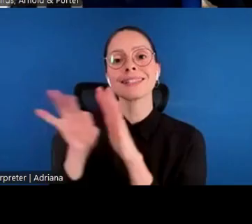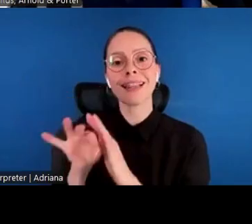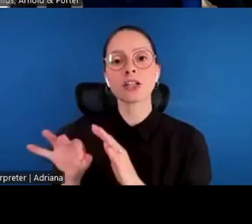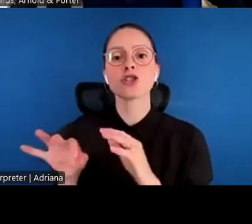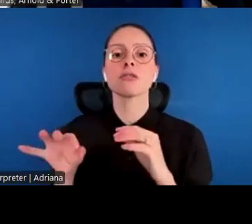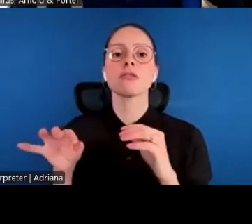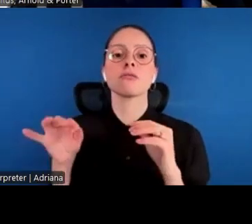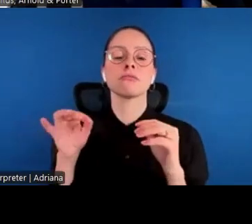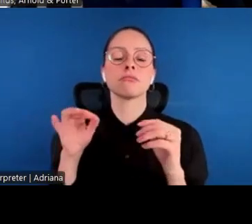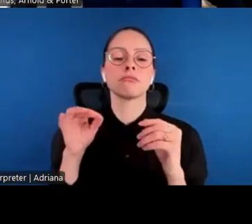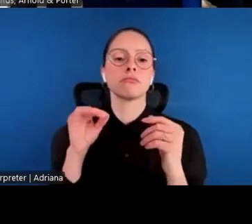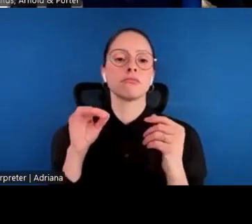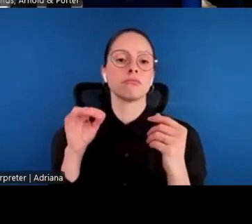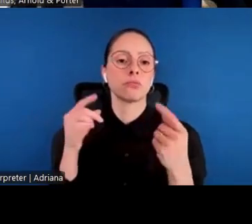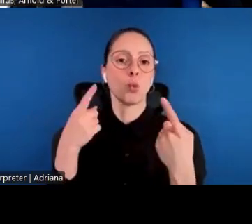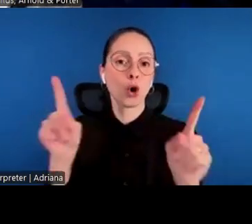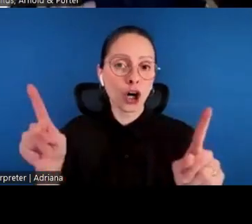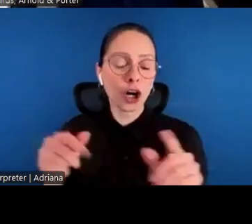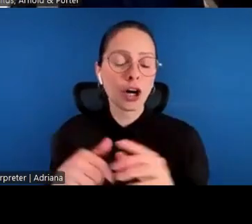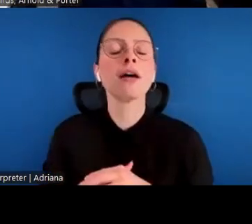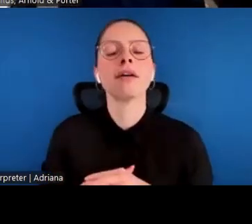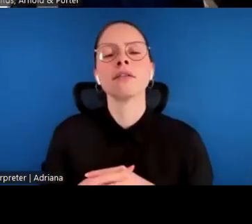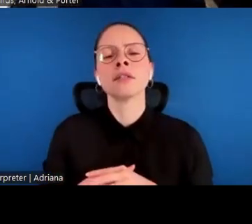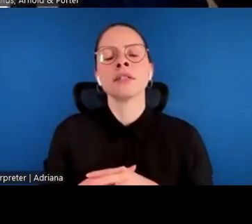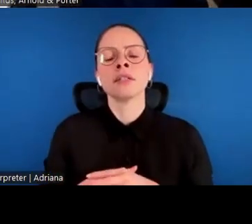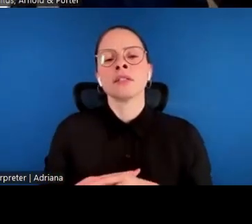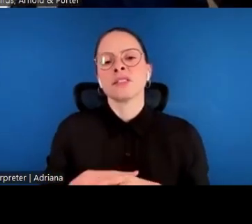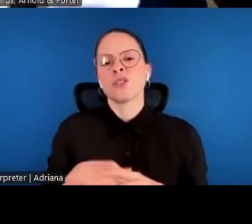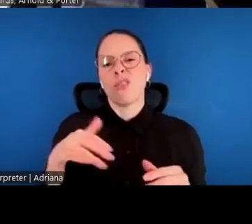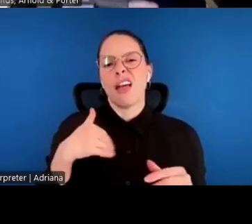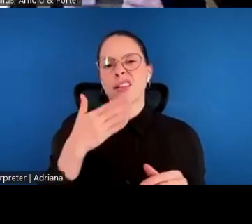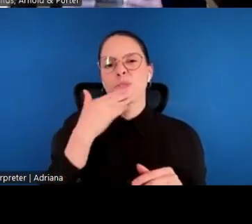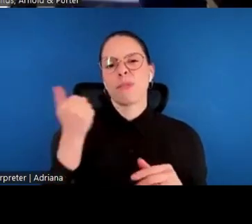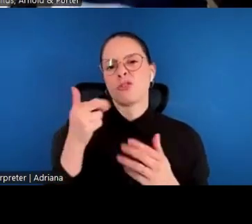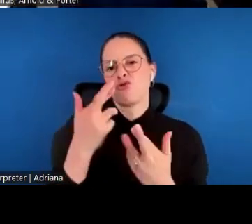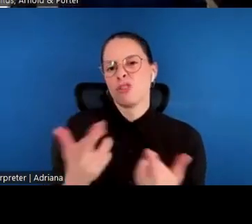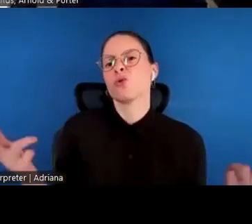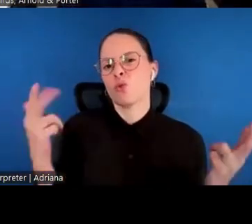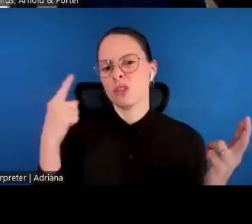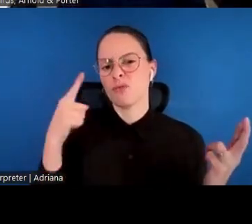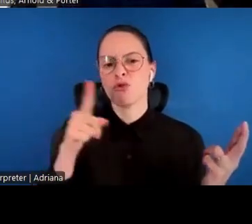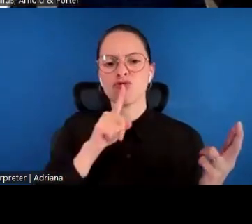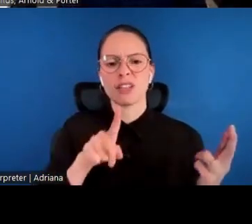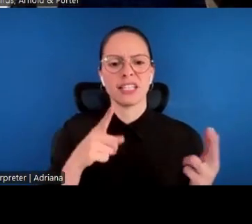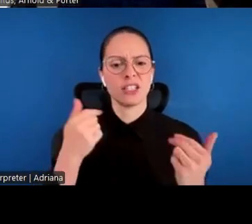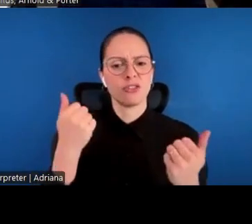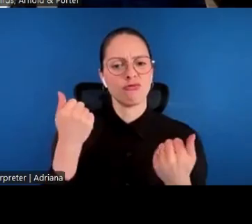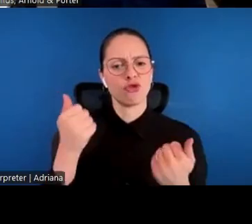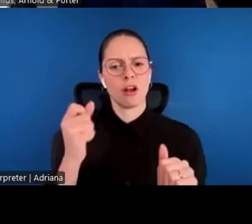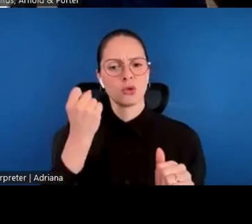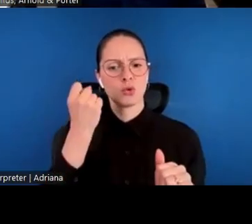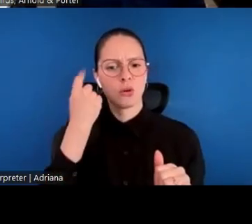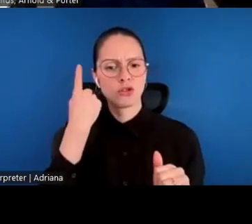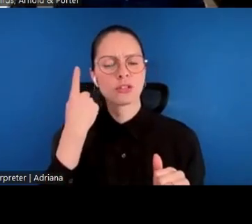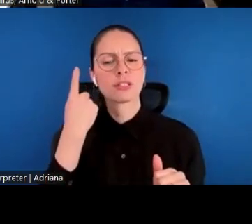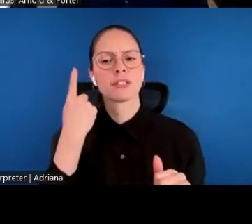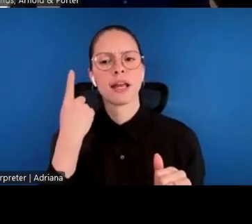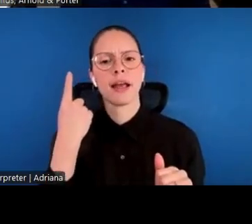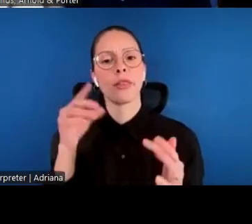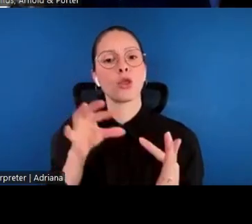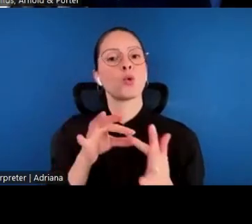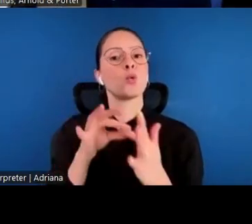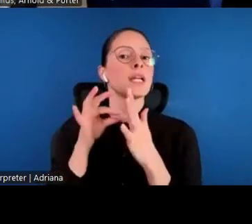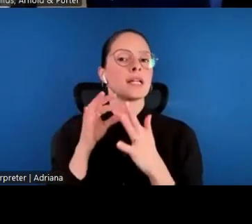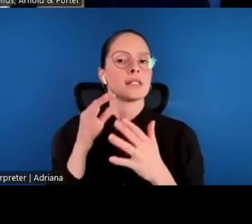Article 32 process is conducted. So that is your best resource for really trying to understand the uniqueness of the procedures